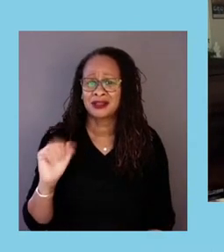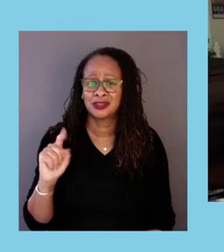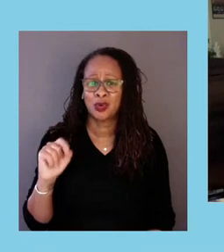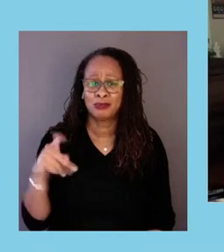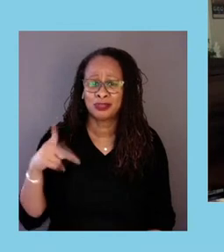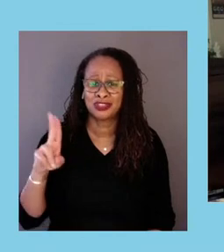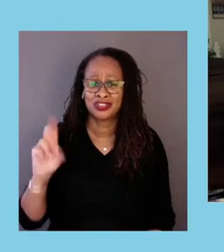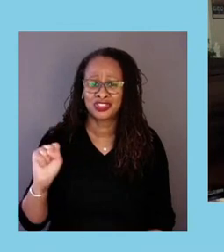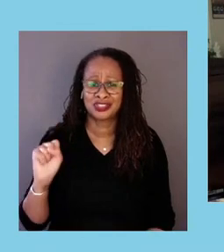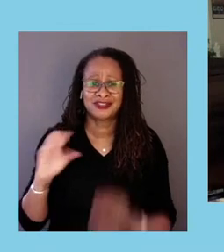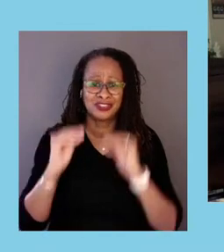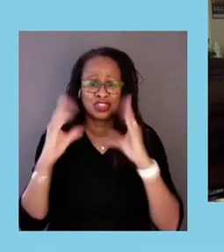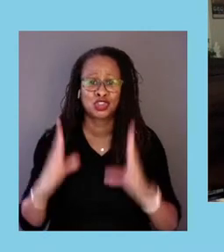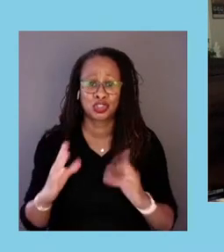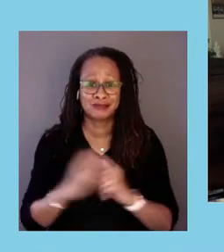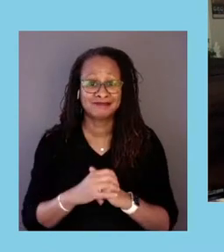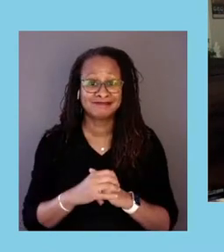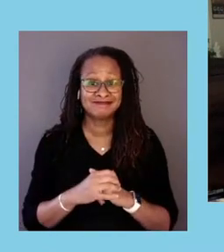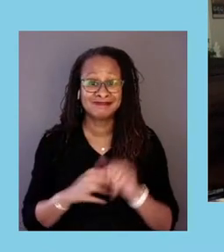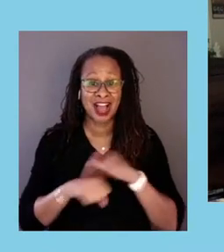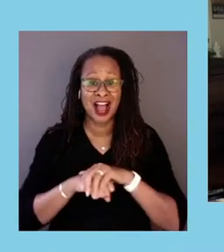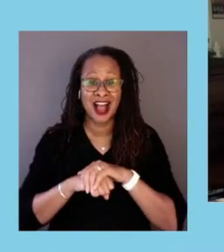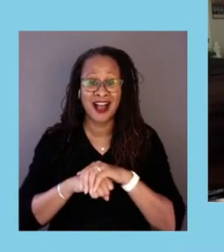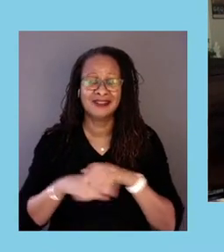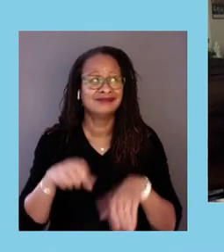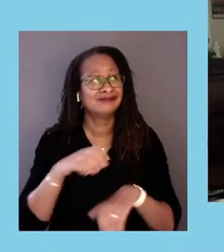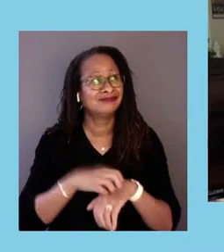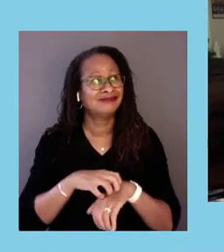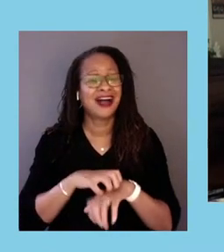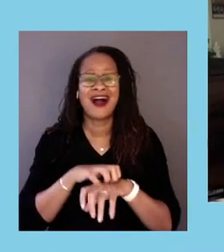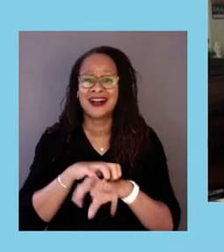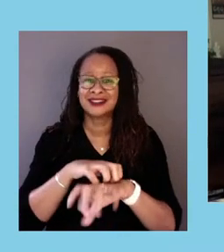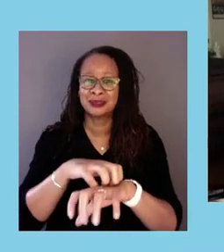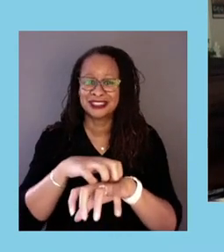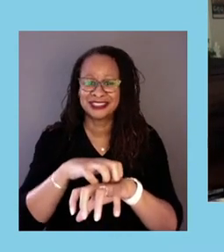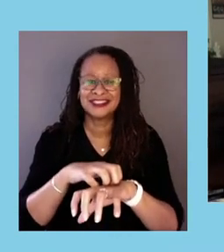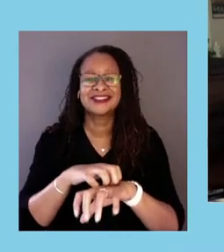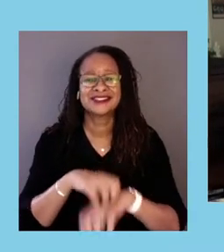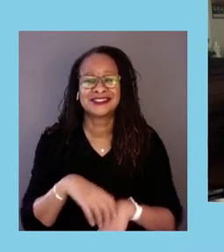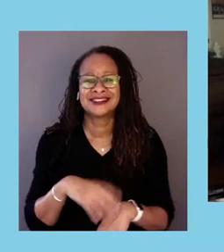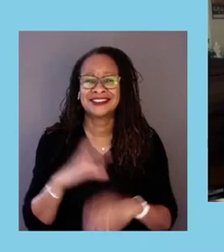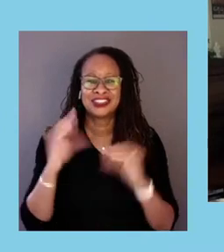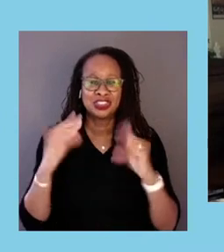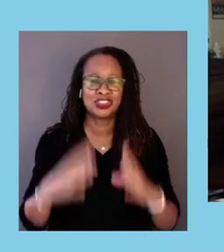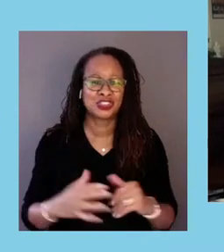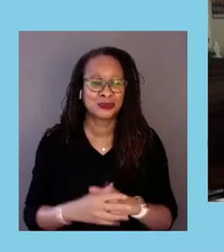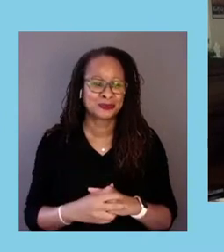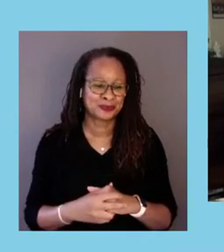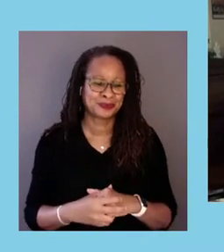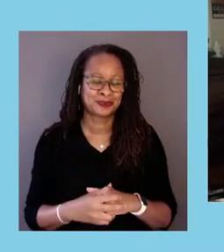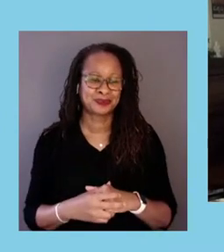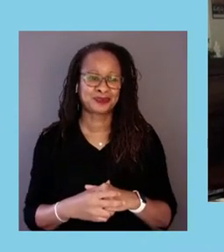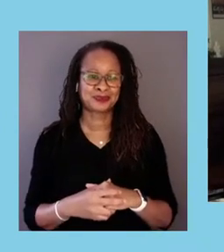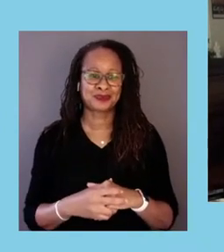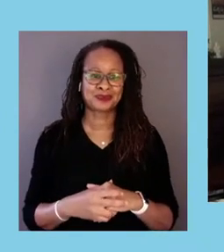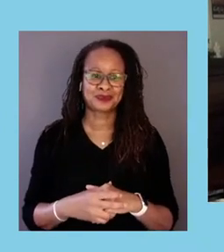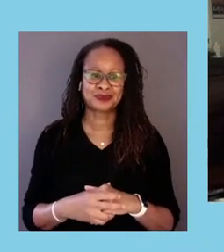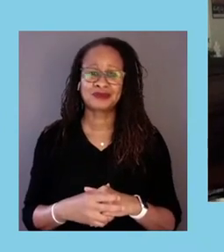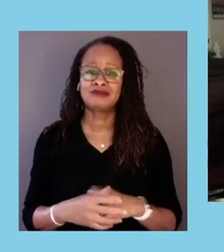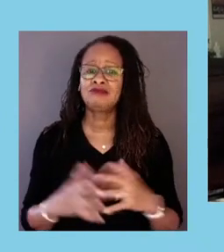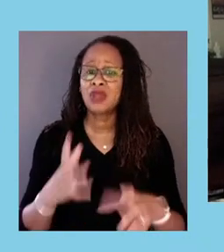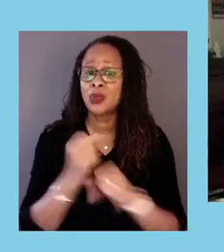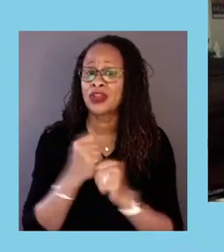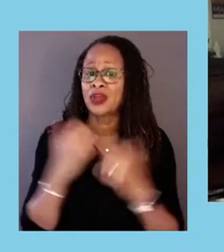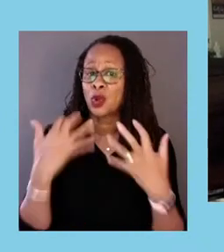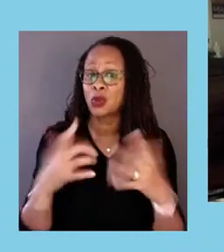so that's why. I mean, you know. Carlos, actually, we're taking questions from the audience. And Carlos, I have a